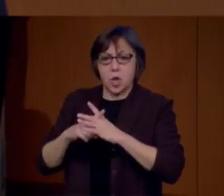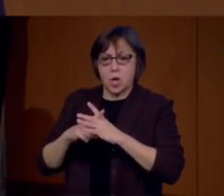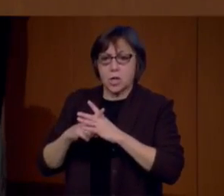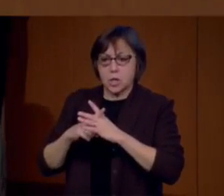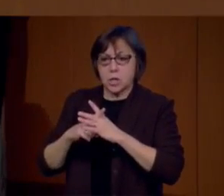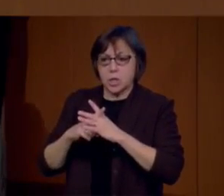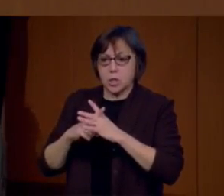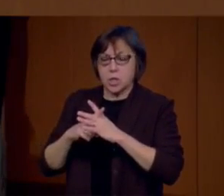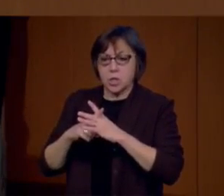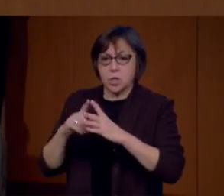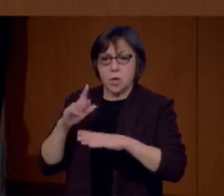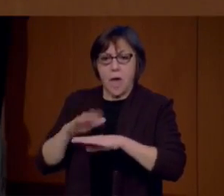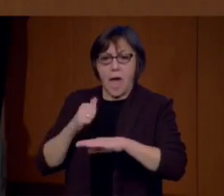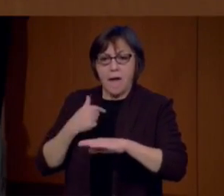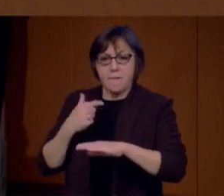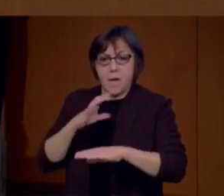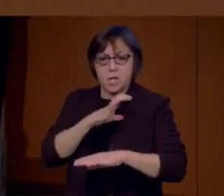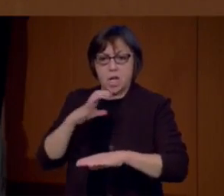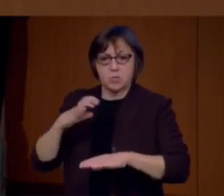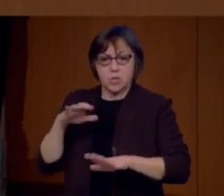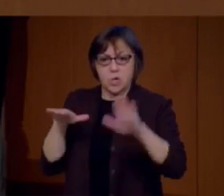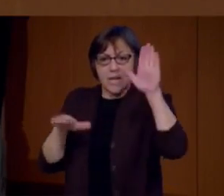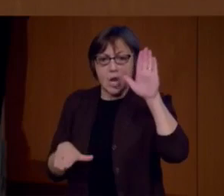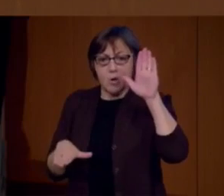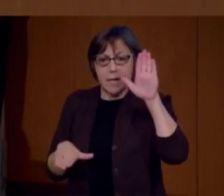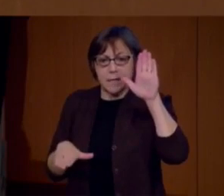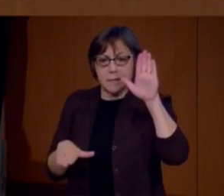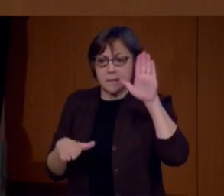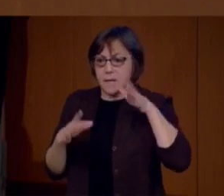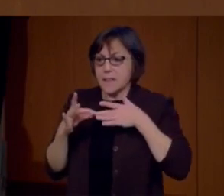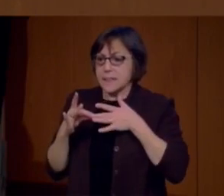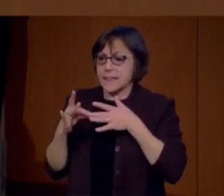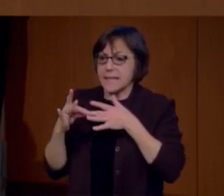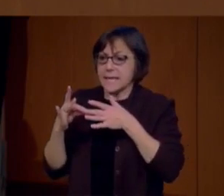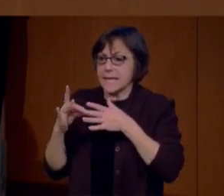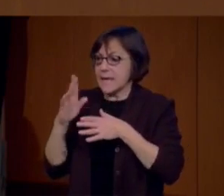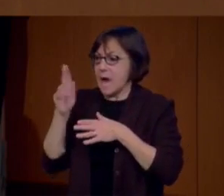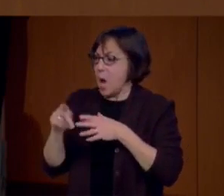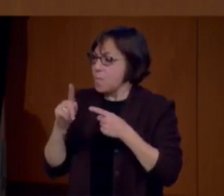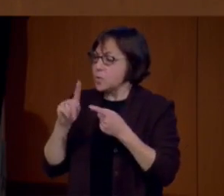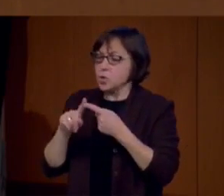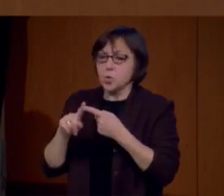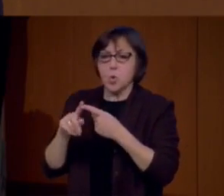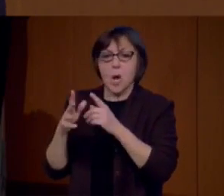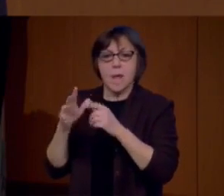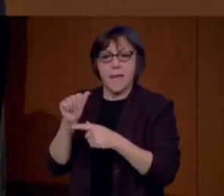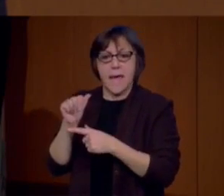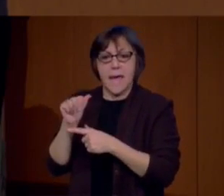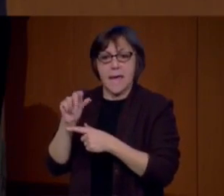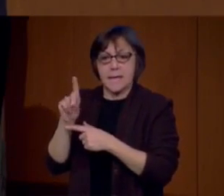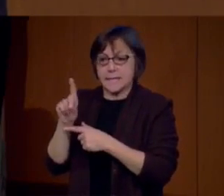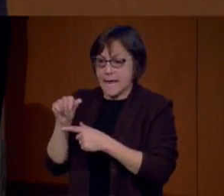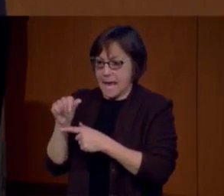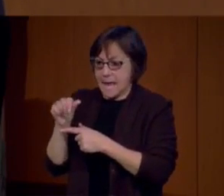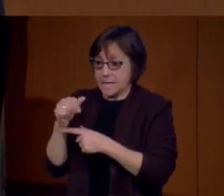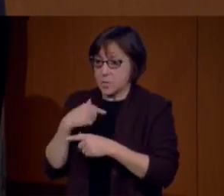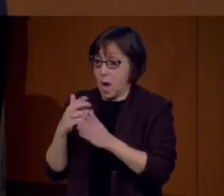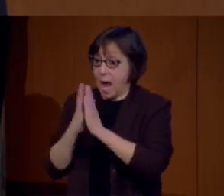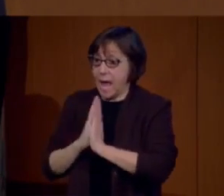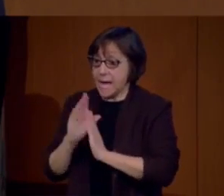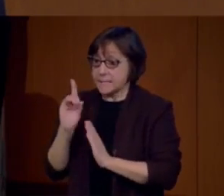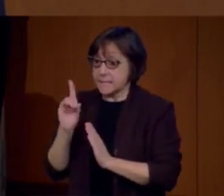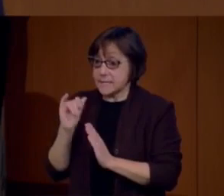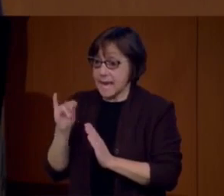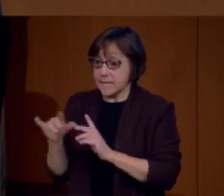hearings on leading up to the Americans with Disabilities Act. So I asked Danny to come in